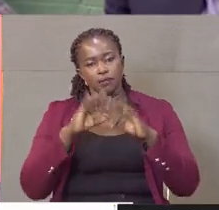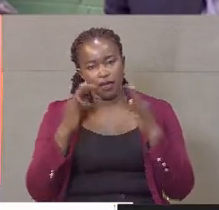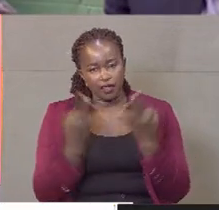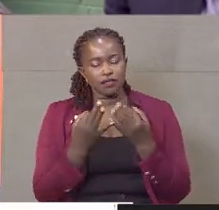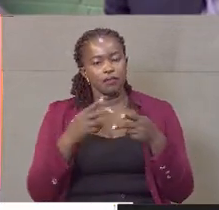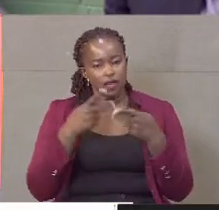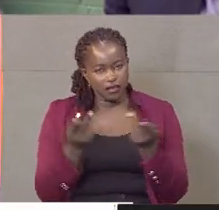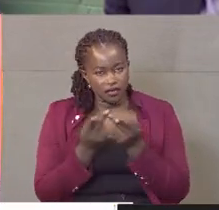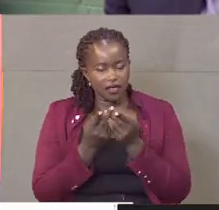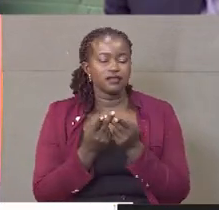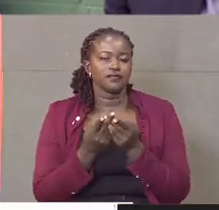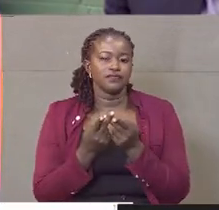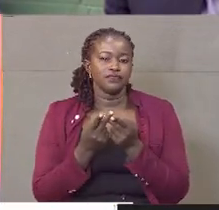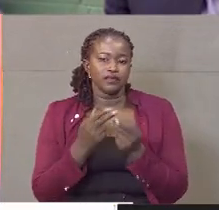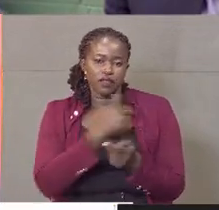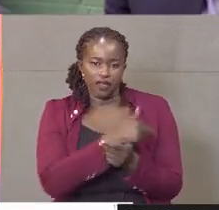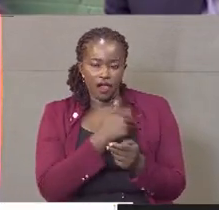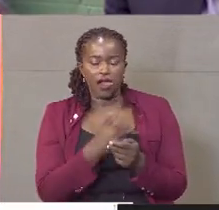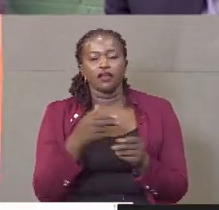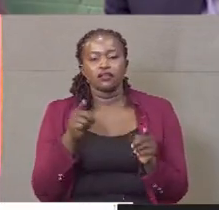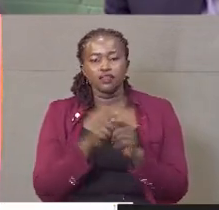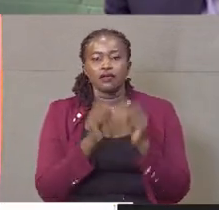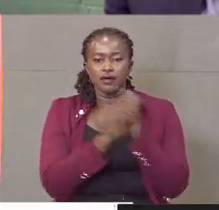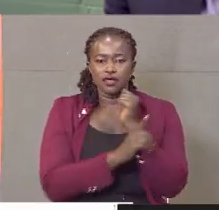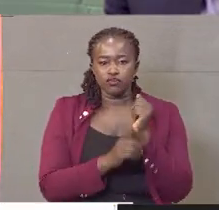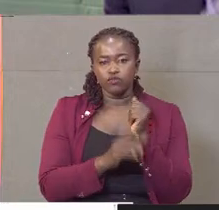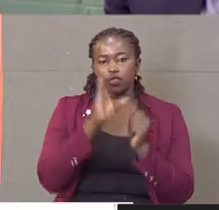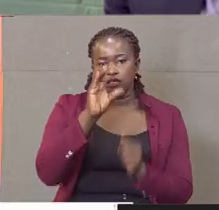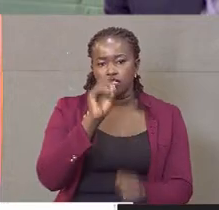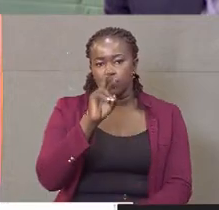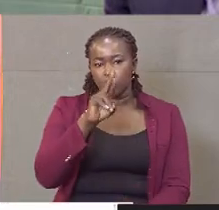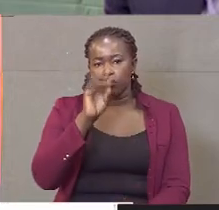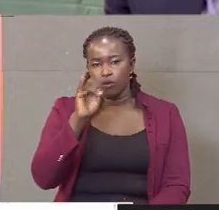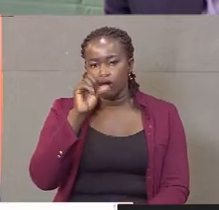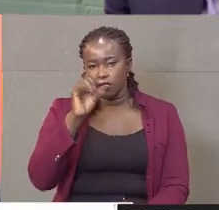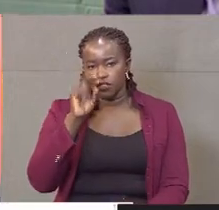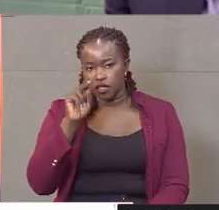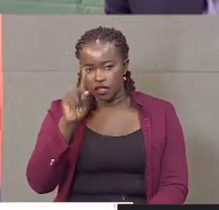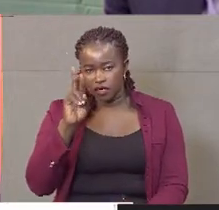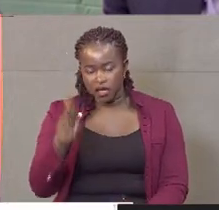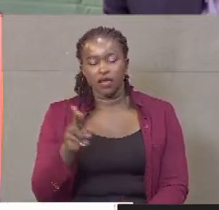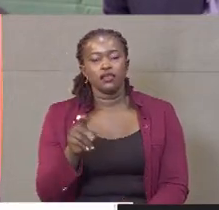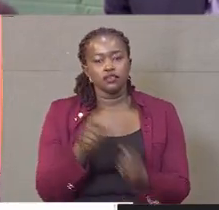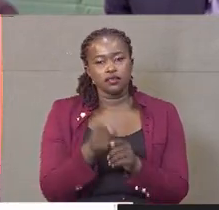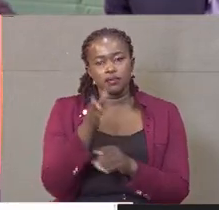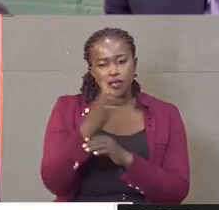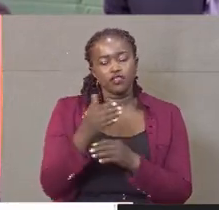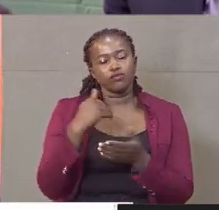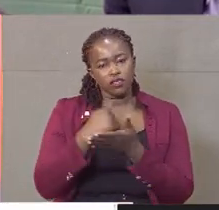has come in an issue of this code gender, and the ministry sector is going to be a